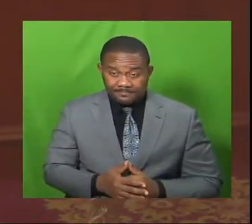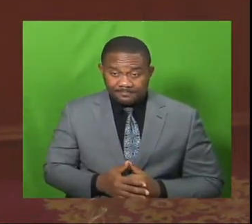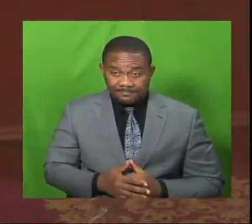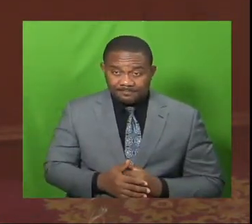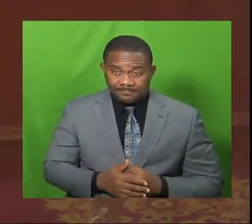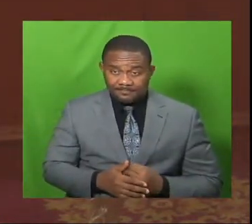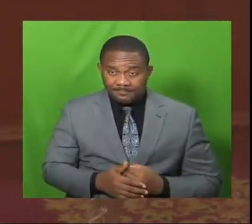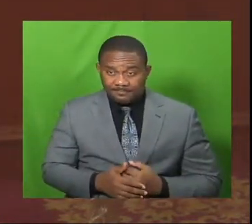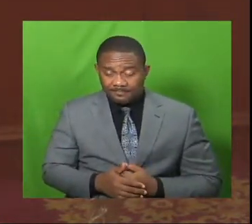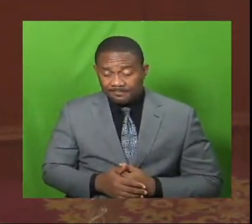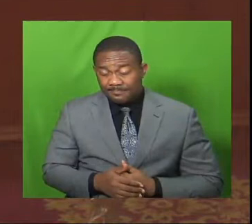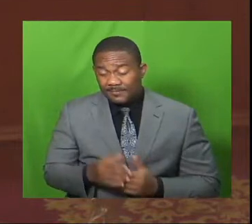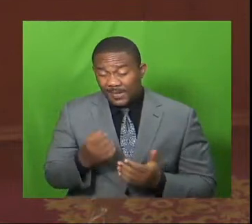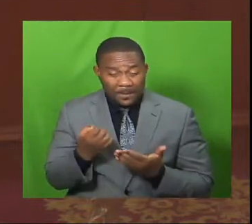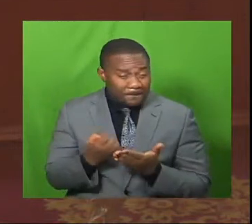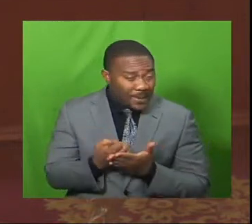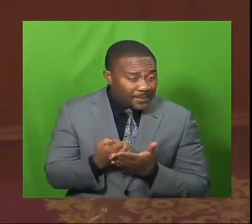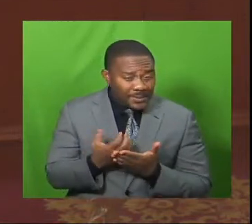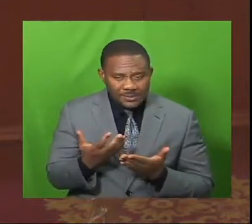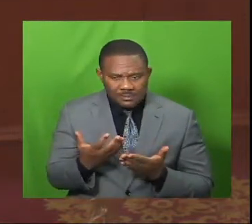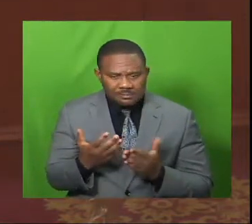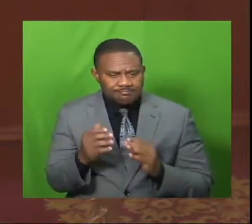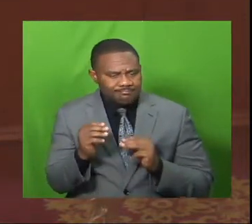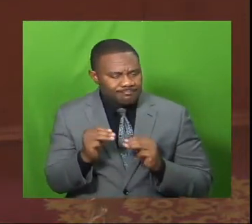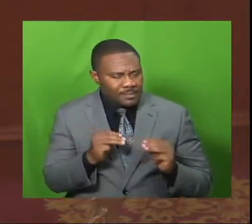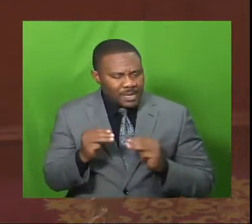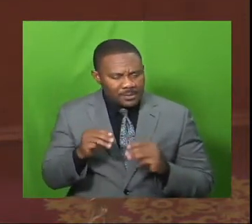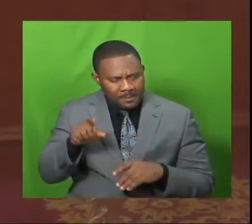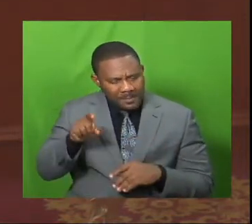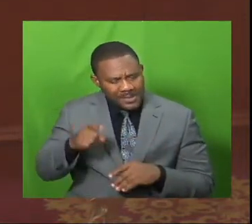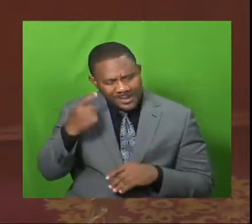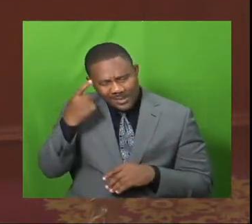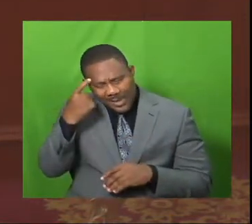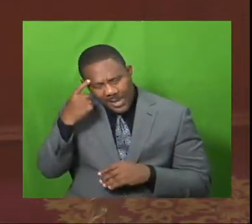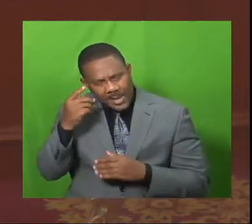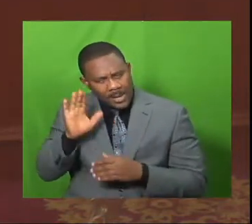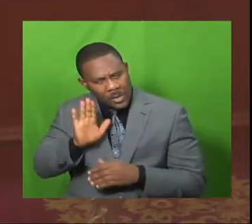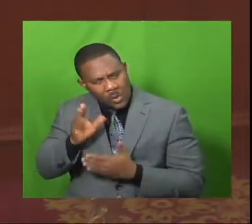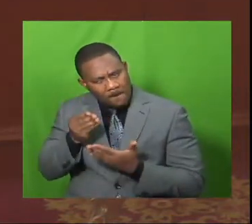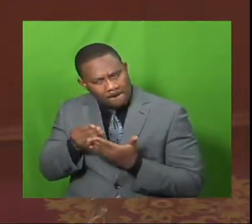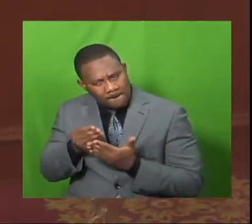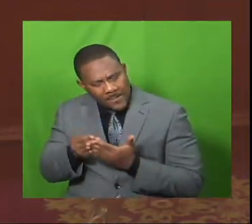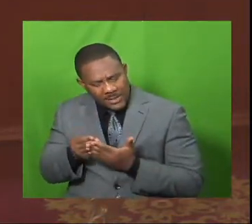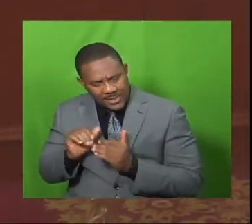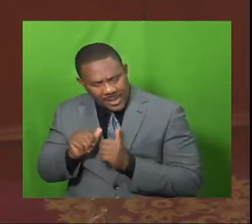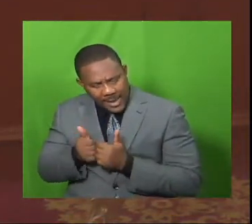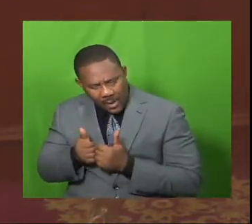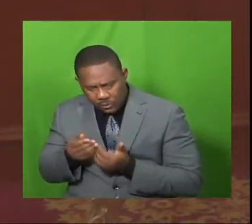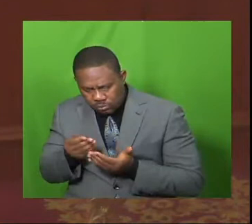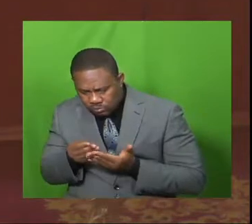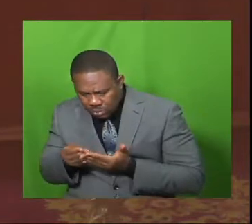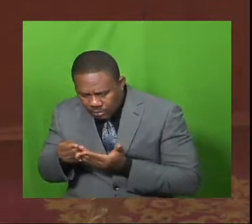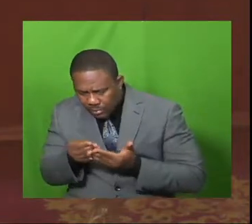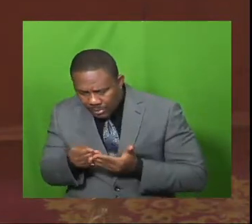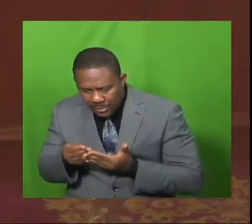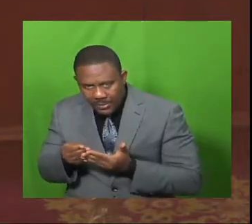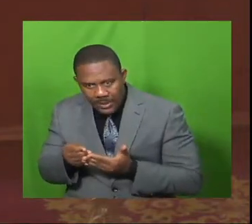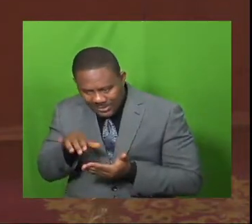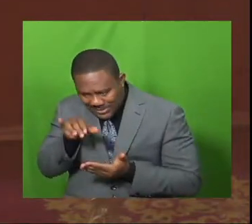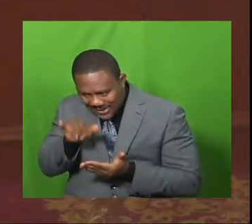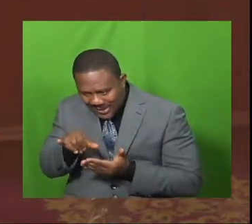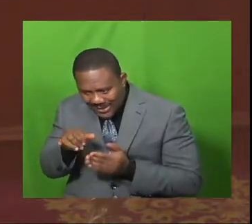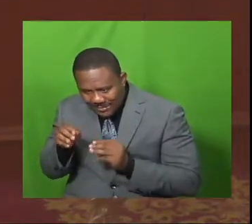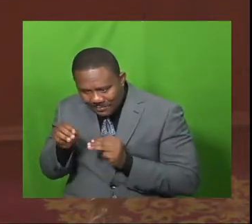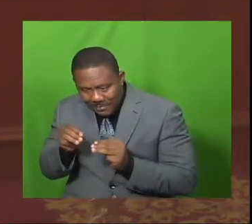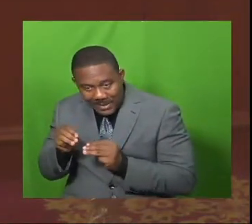economy, you must manage your monetary policy framework in such a way that you can control price development. Mr. Speaker, when